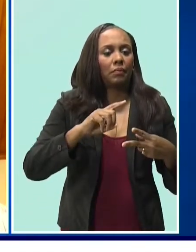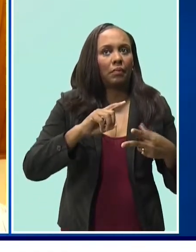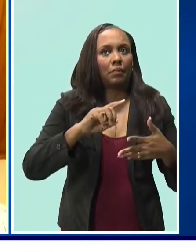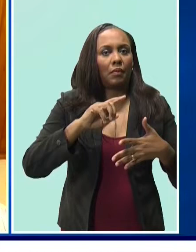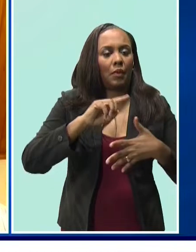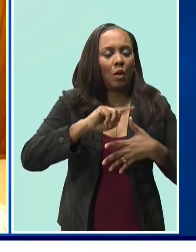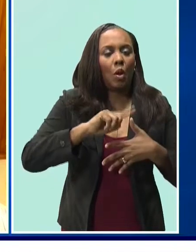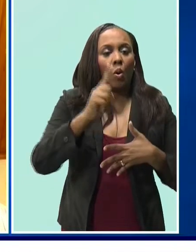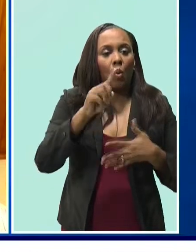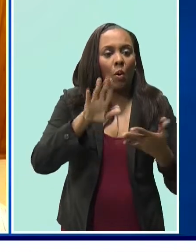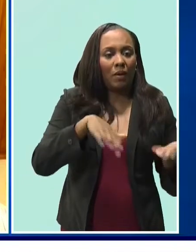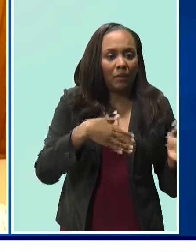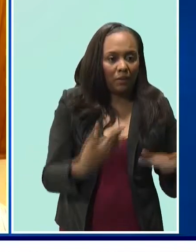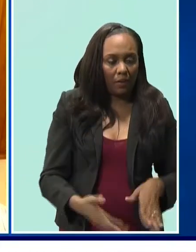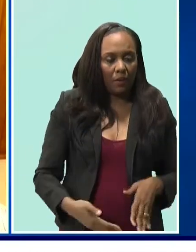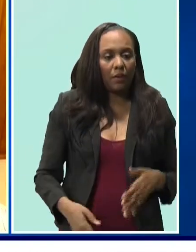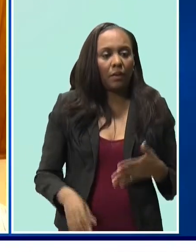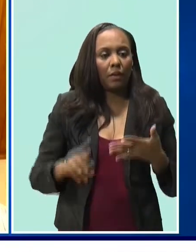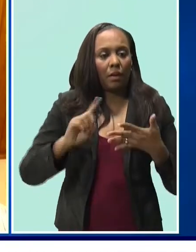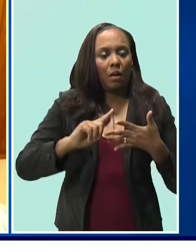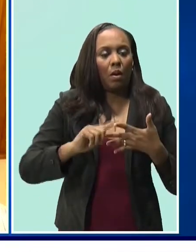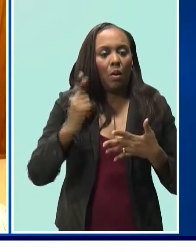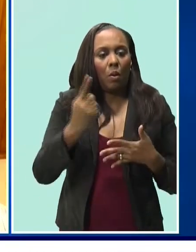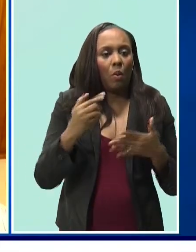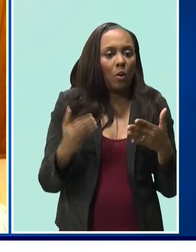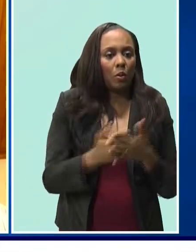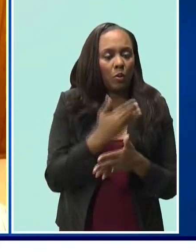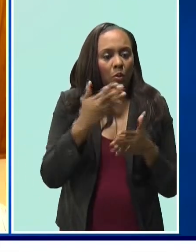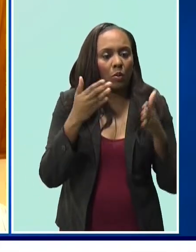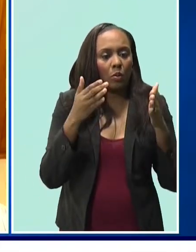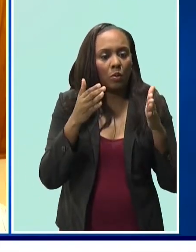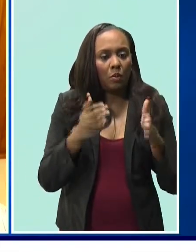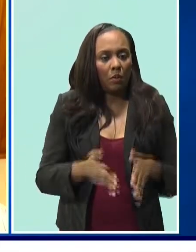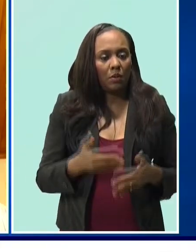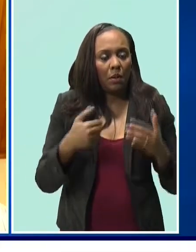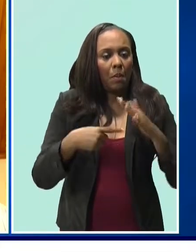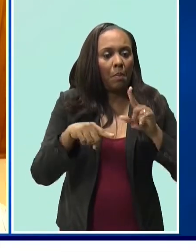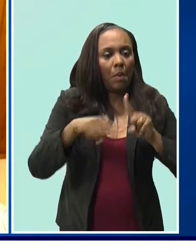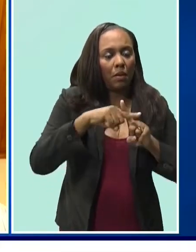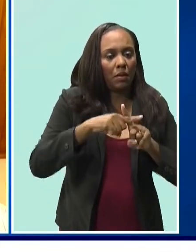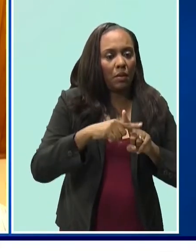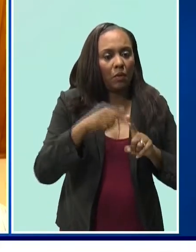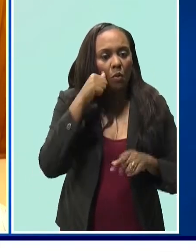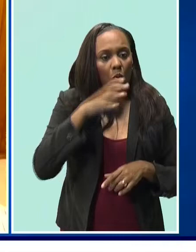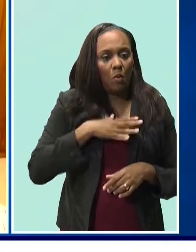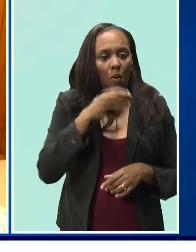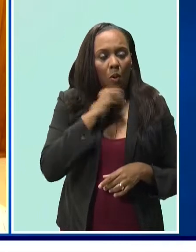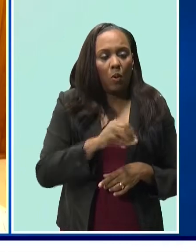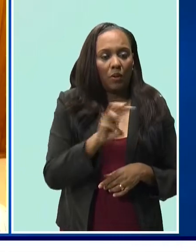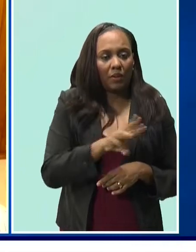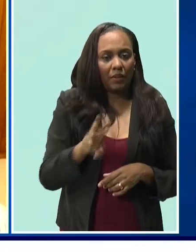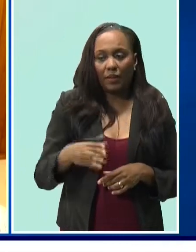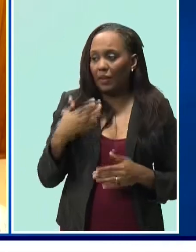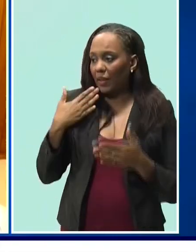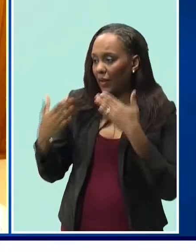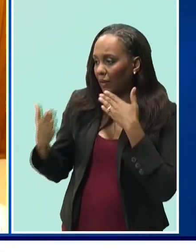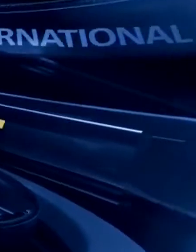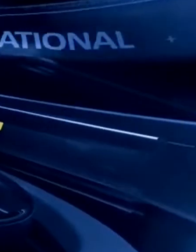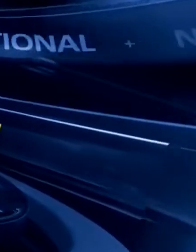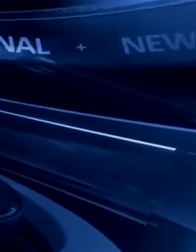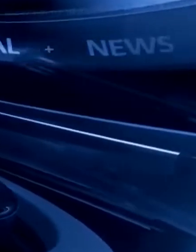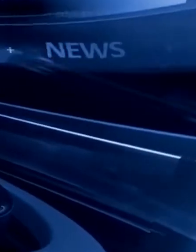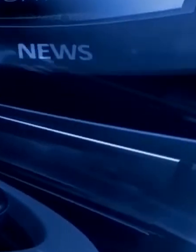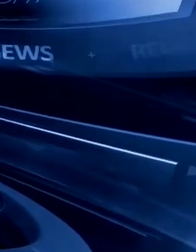non-national, and a new singular case, a 66-year-old female. Thank you, gentlemen. Thank you so much. Okay.